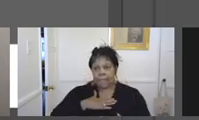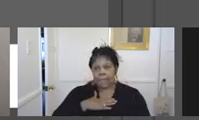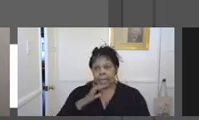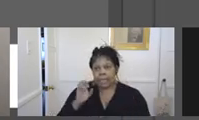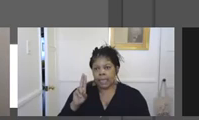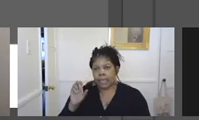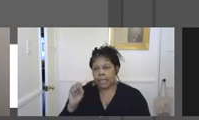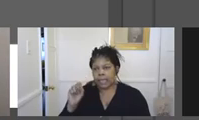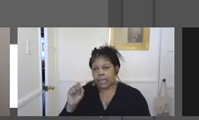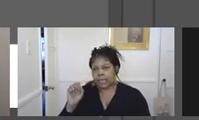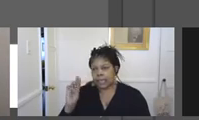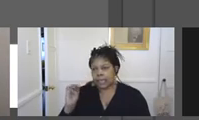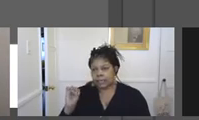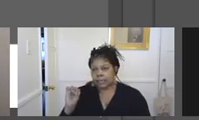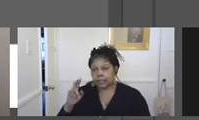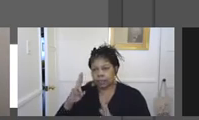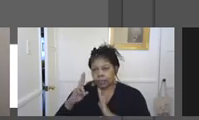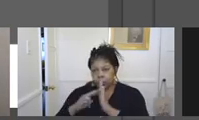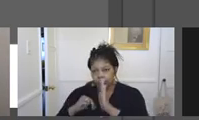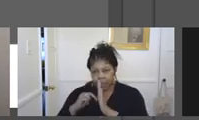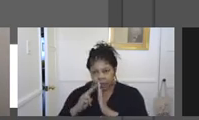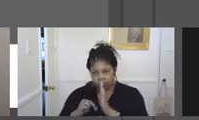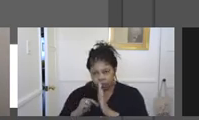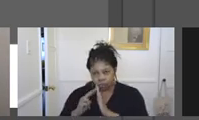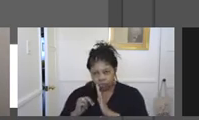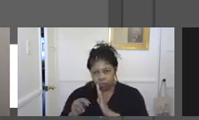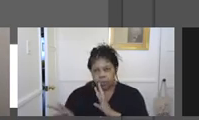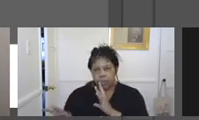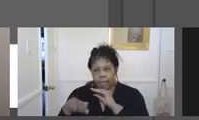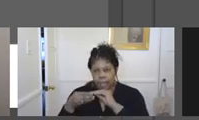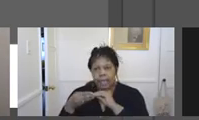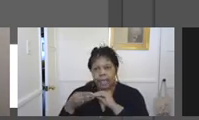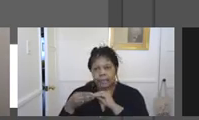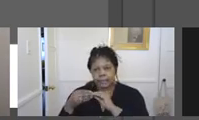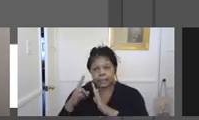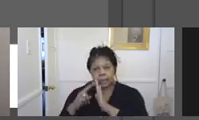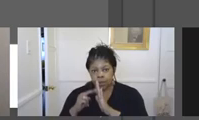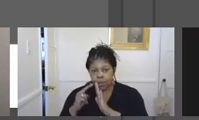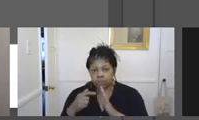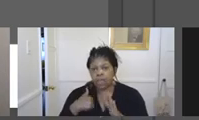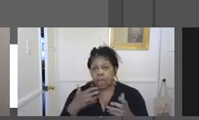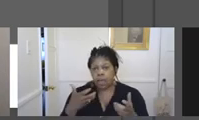up. I'm going to go ahead and I'm going to add a brush. I want it to be a pattern brush.